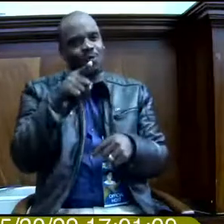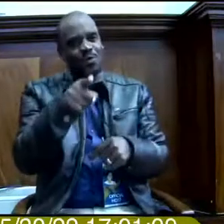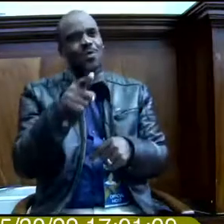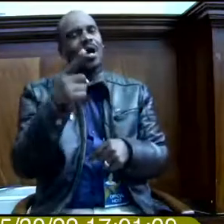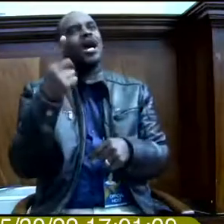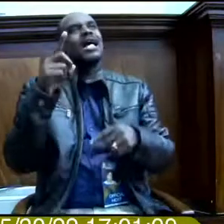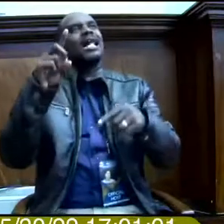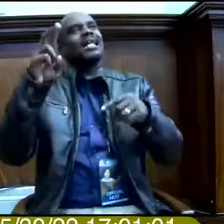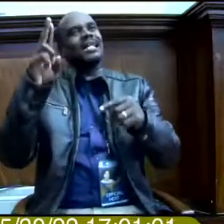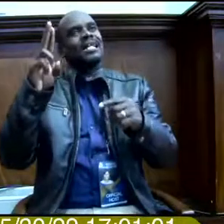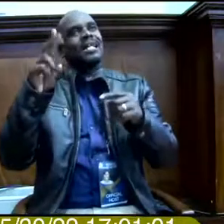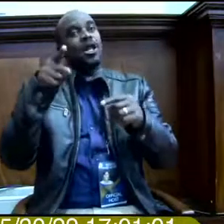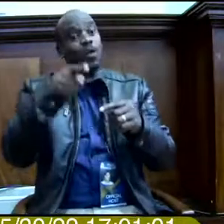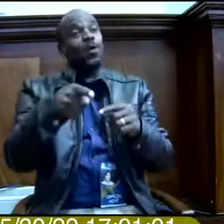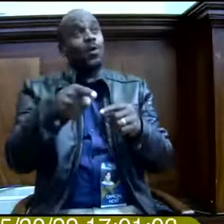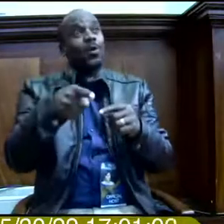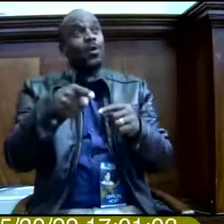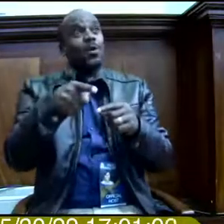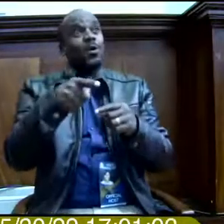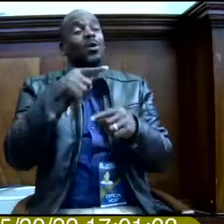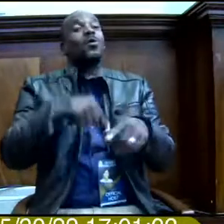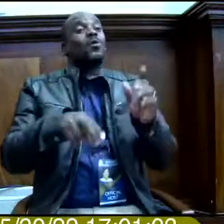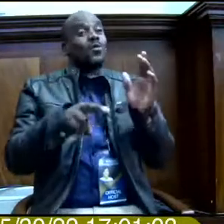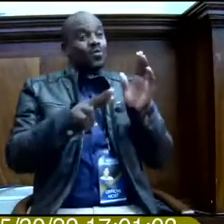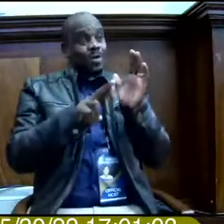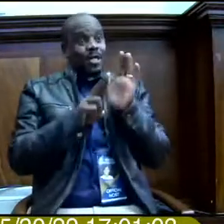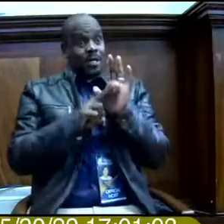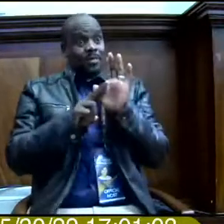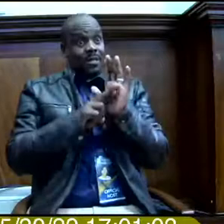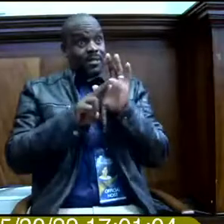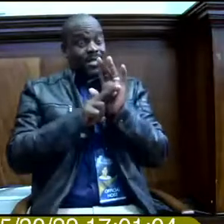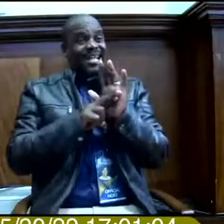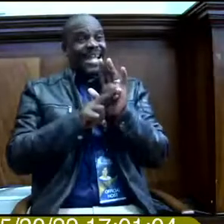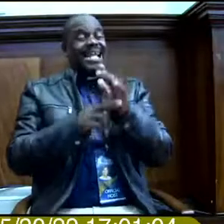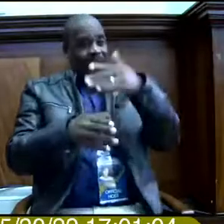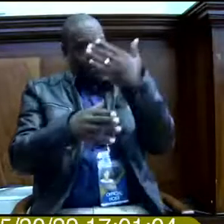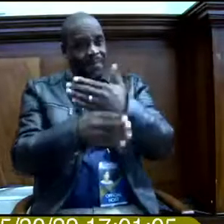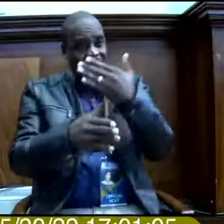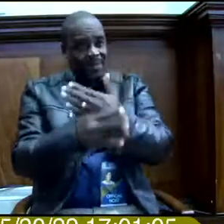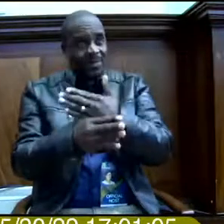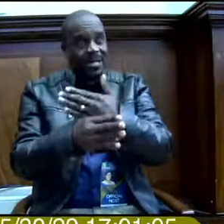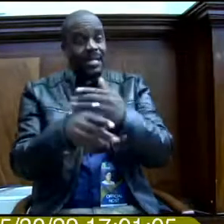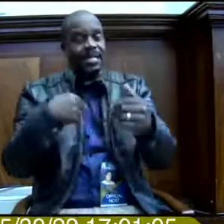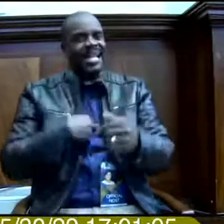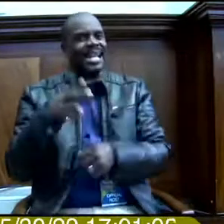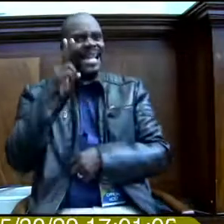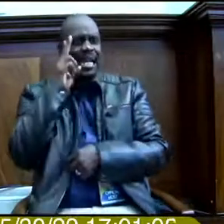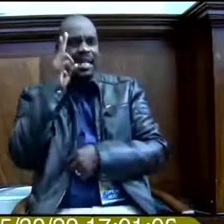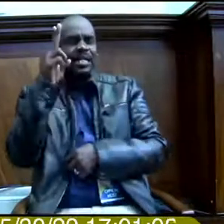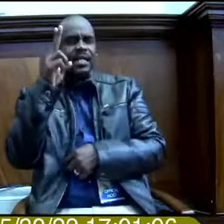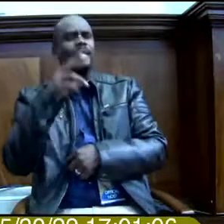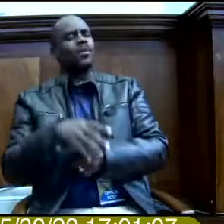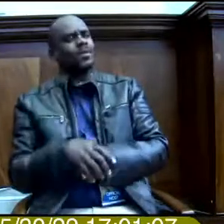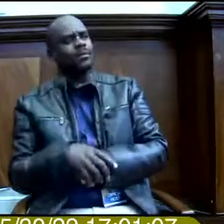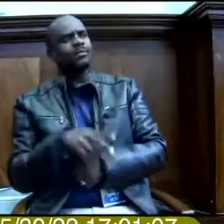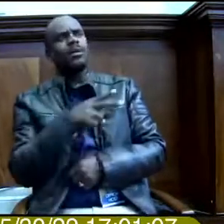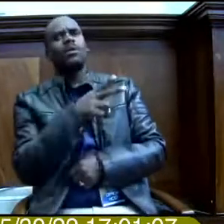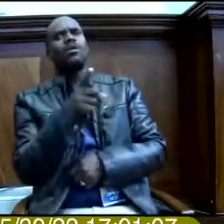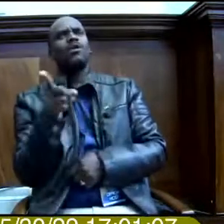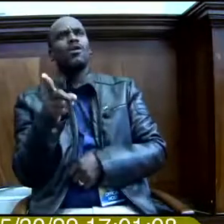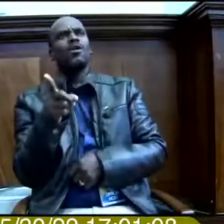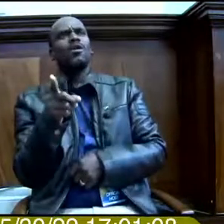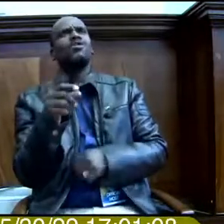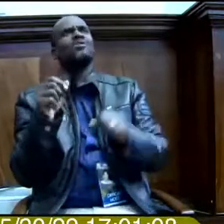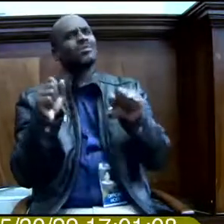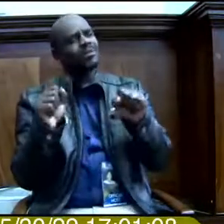representing baseball in my view when you talk about collective bargaining it